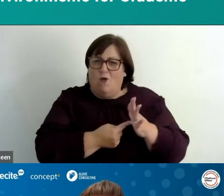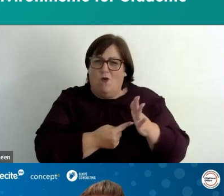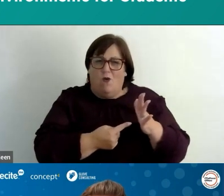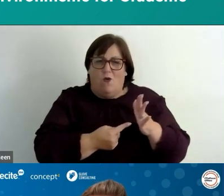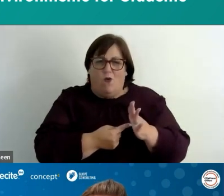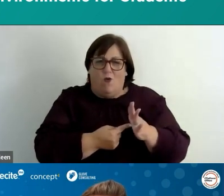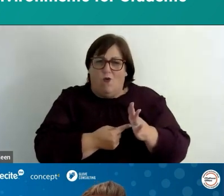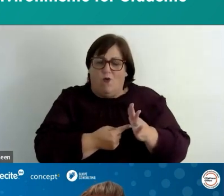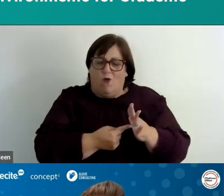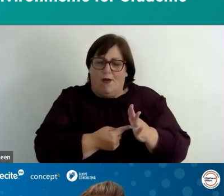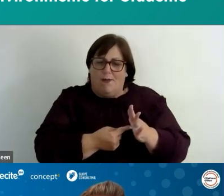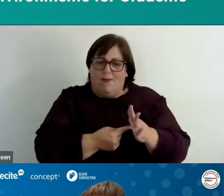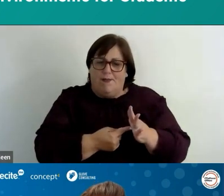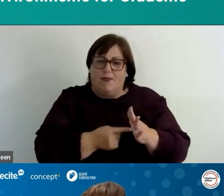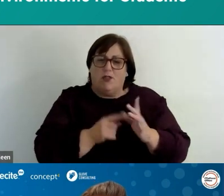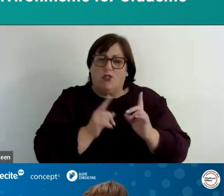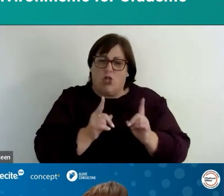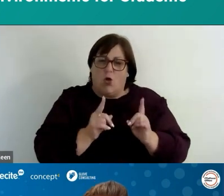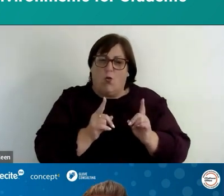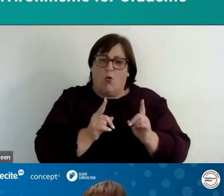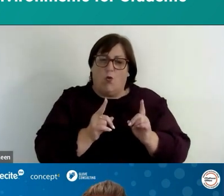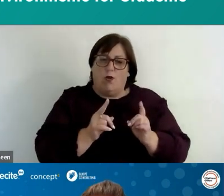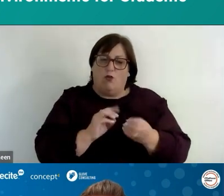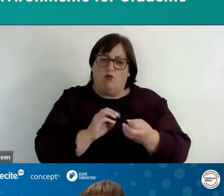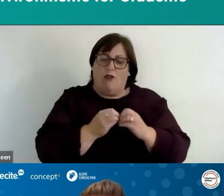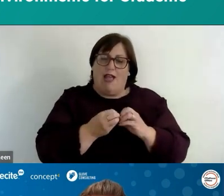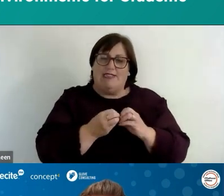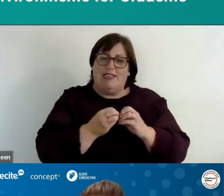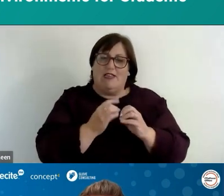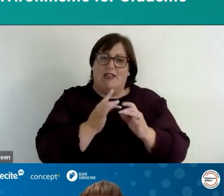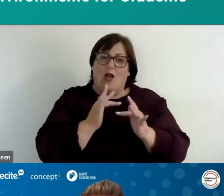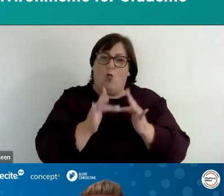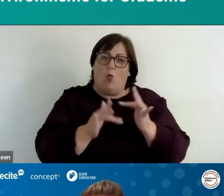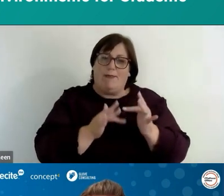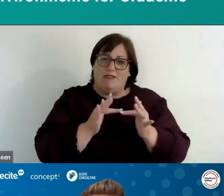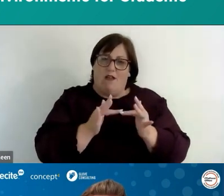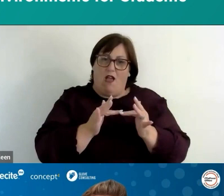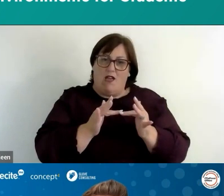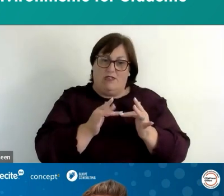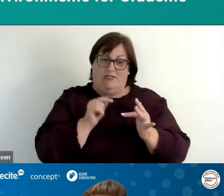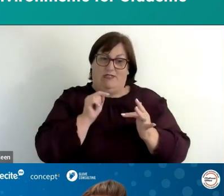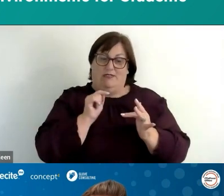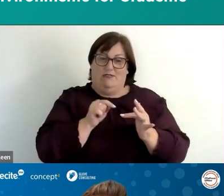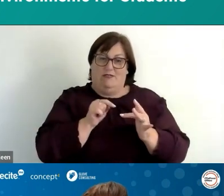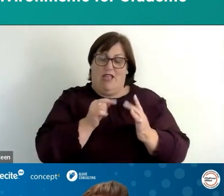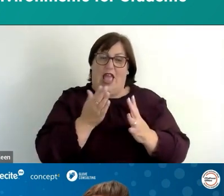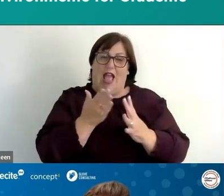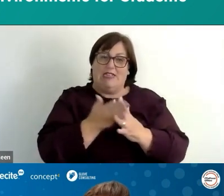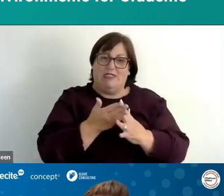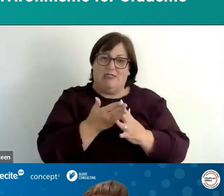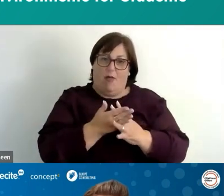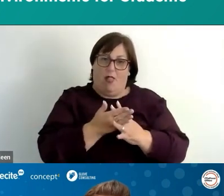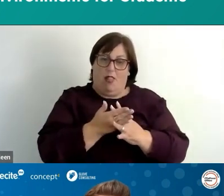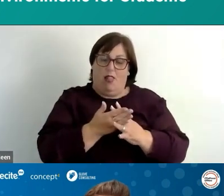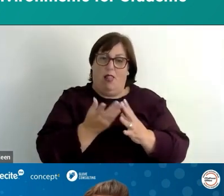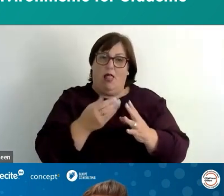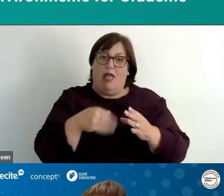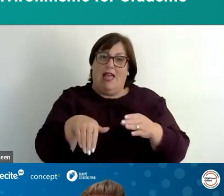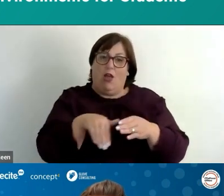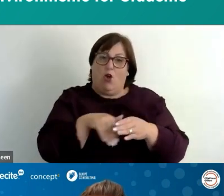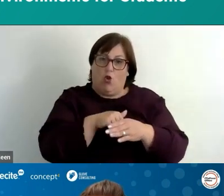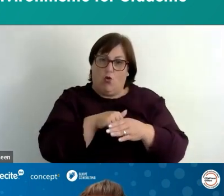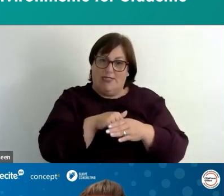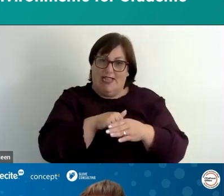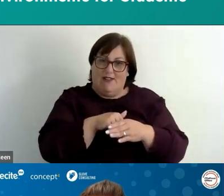So yeah, making a website accessible and usable is a no-brainer, but inclusion goes beyond that. It goes into a full